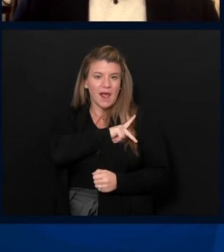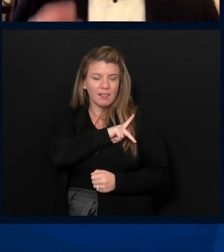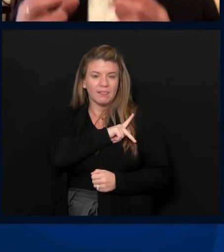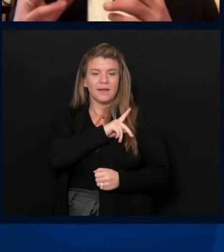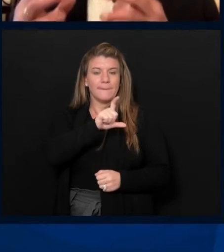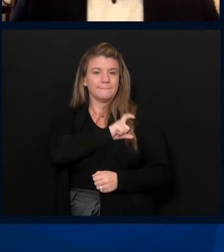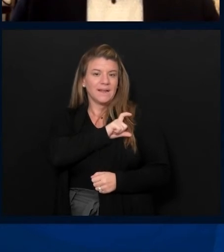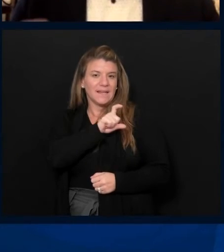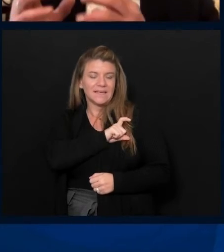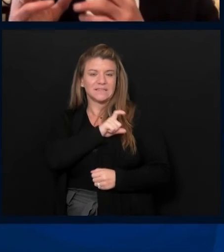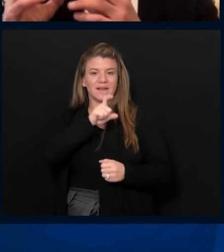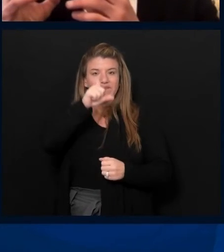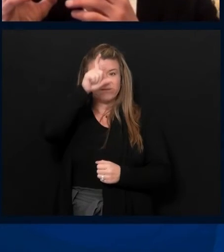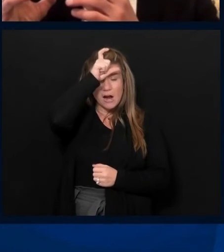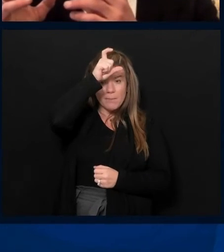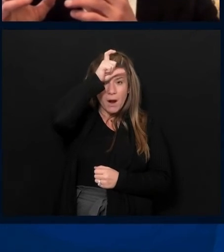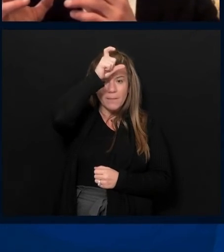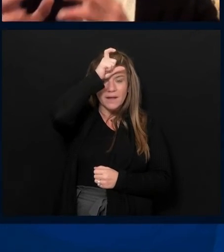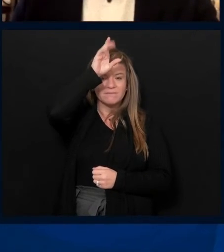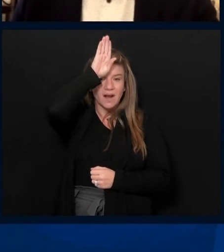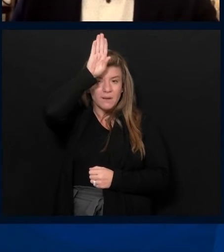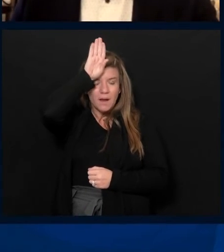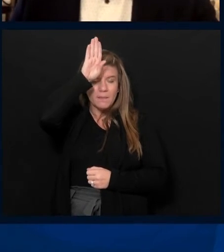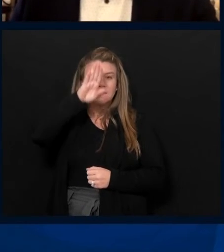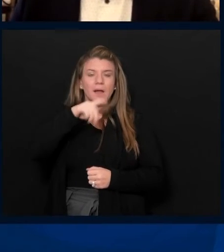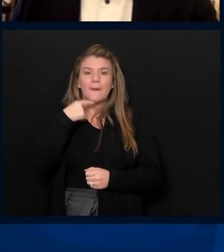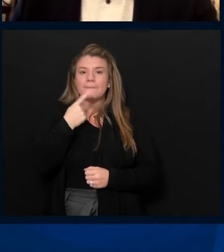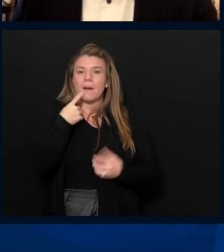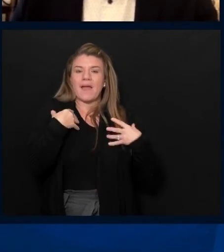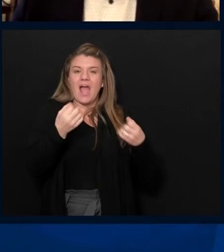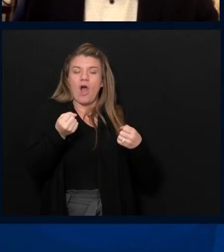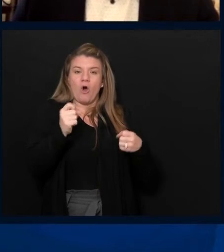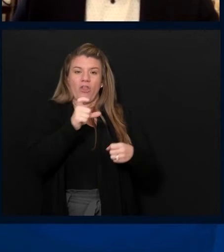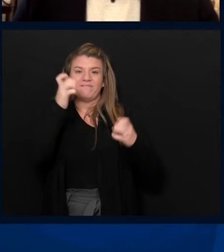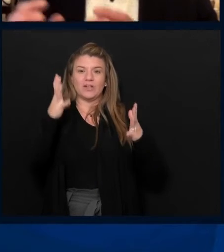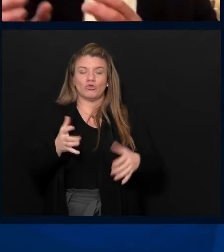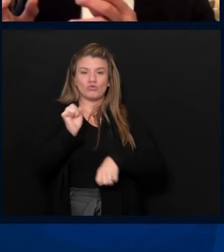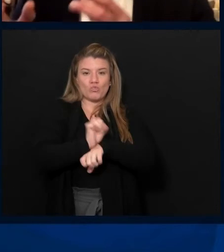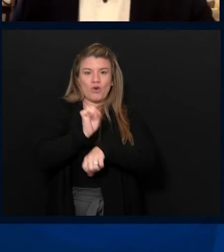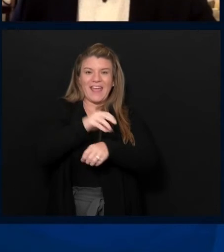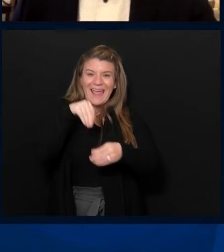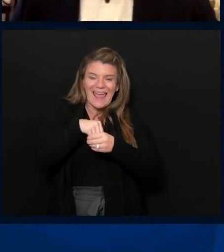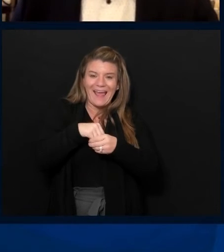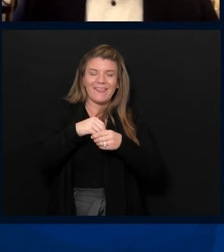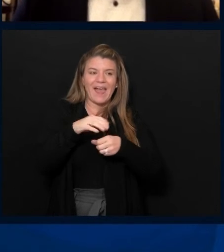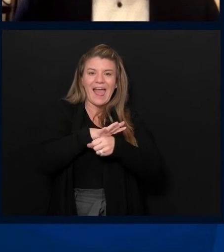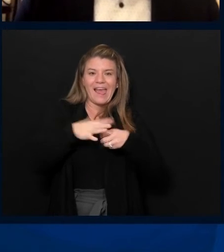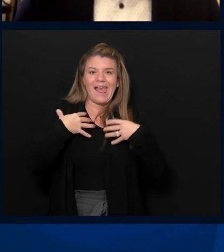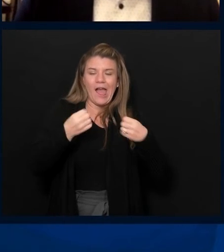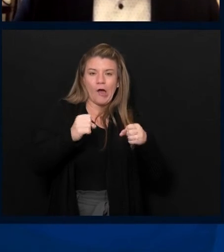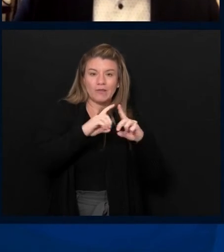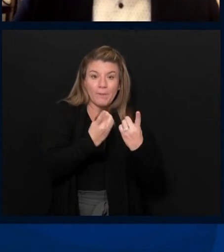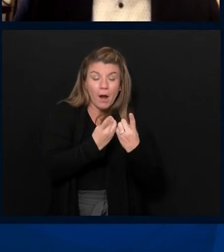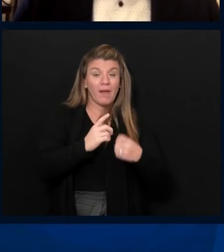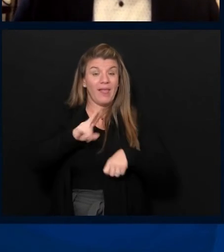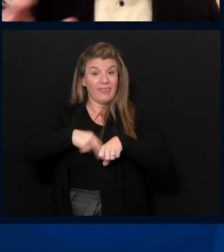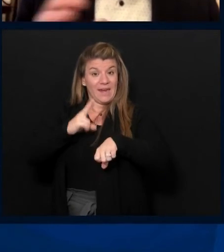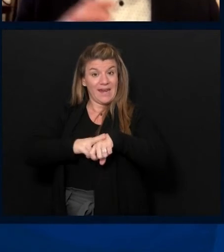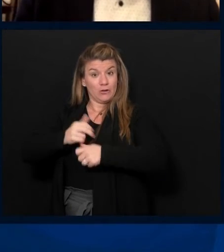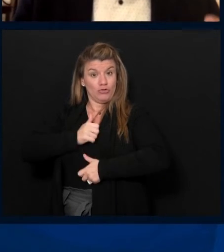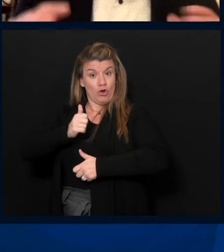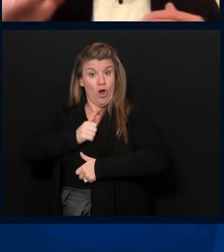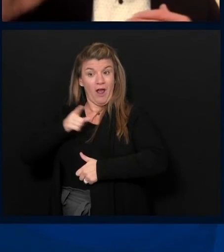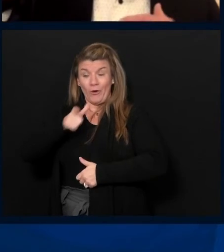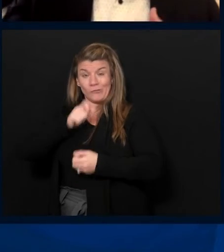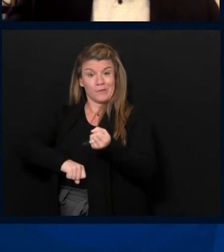at police, fire, public health officials working in local health departments, the National Guard that's supporting this